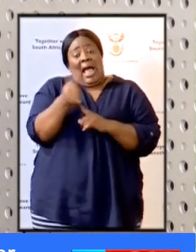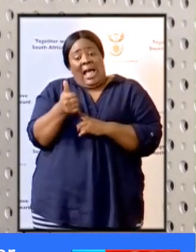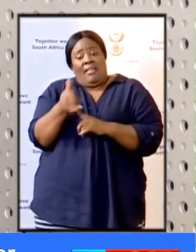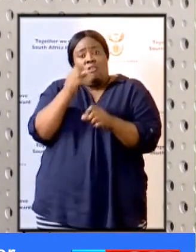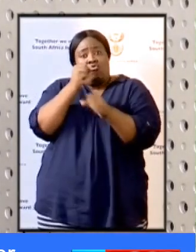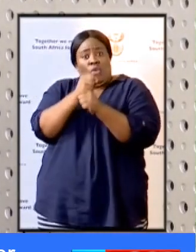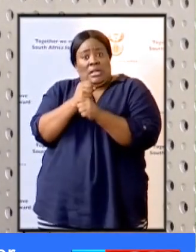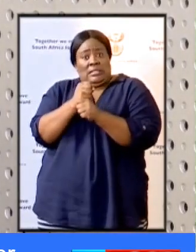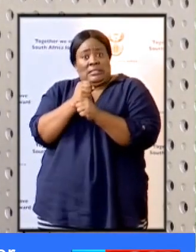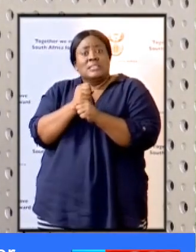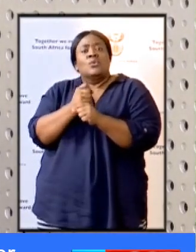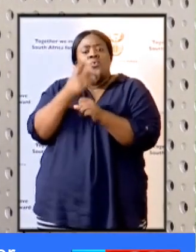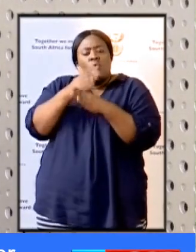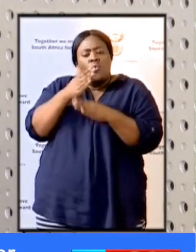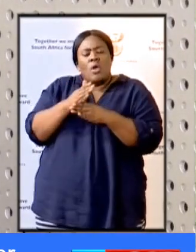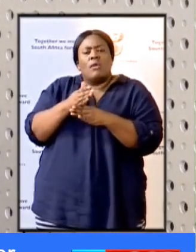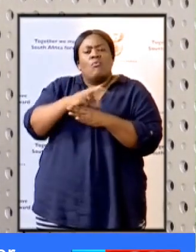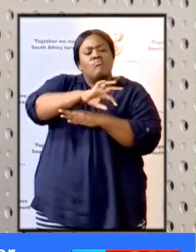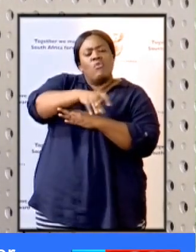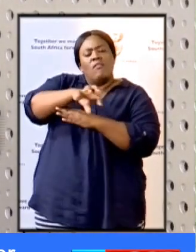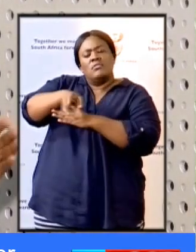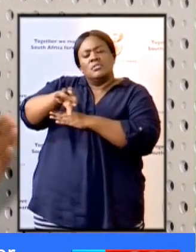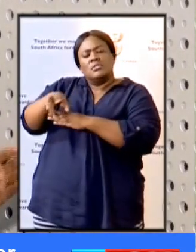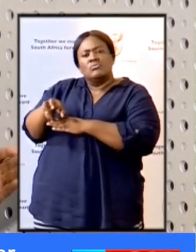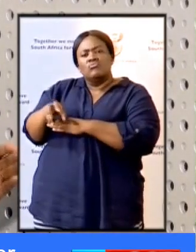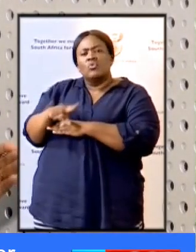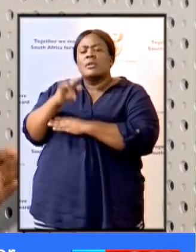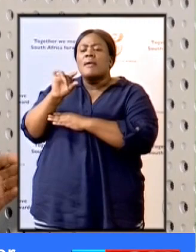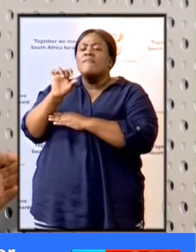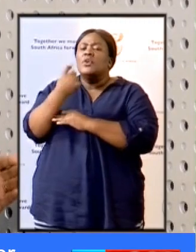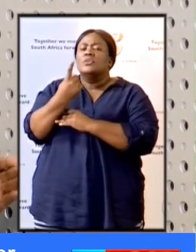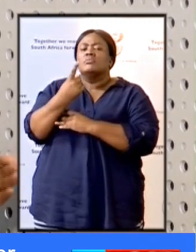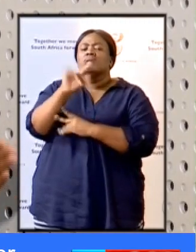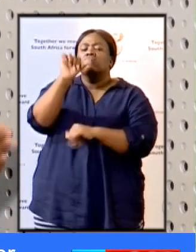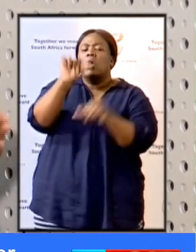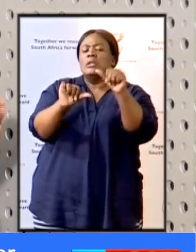with provinces to say let's assess them